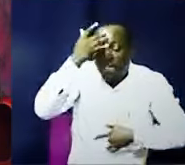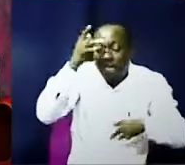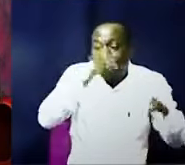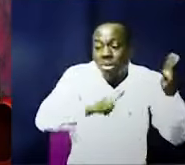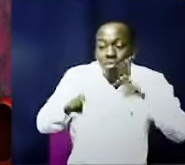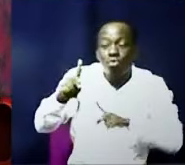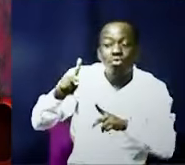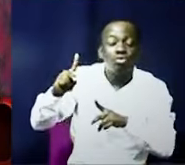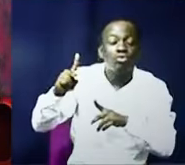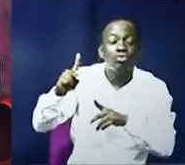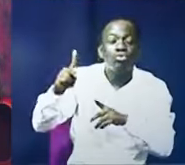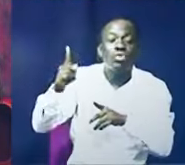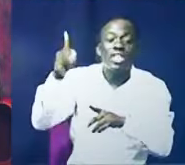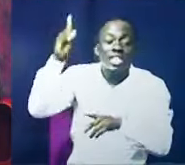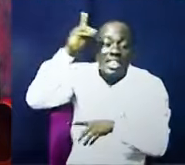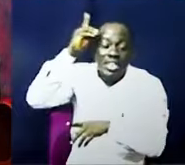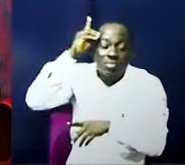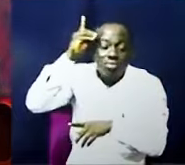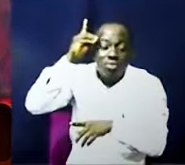The